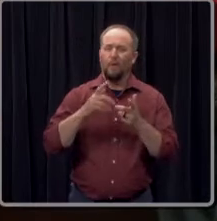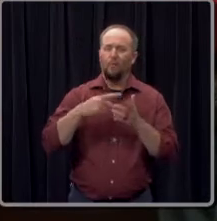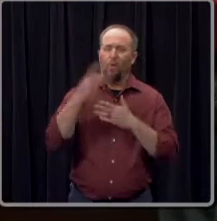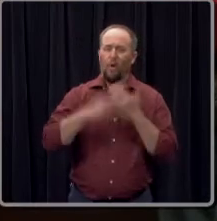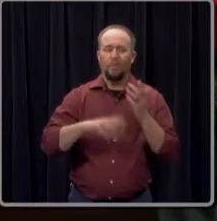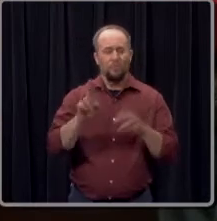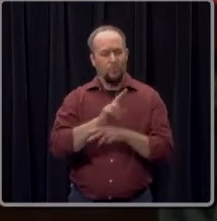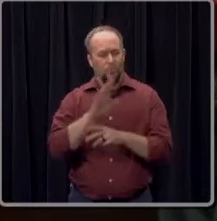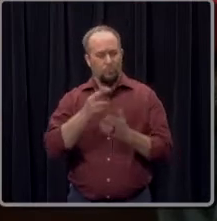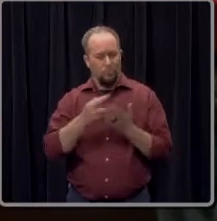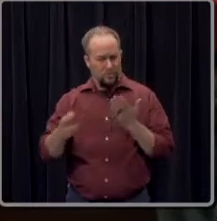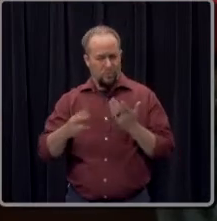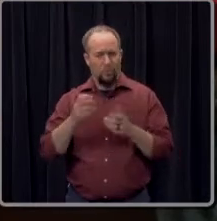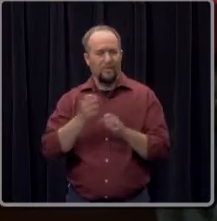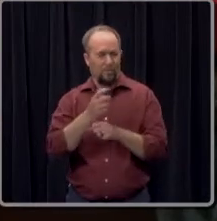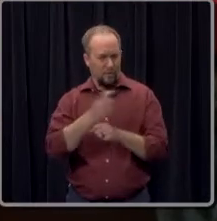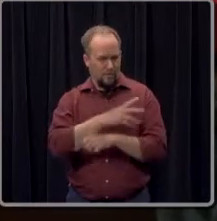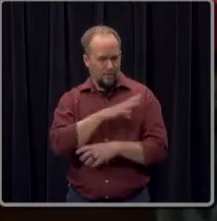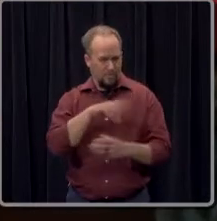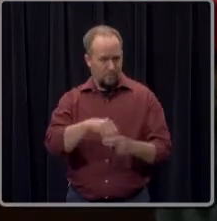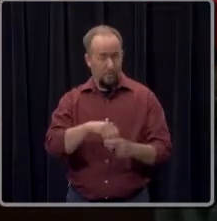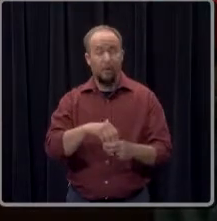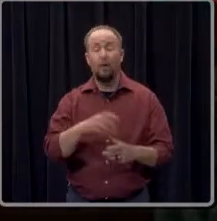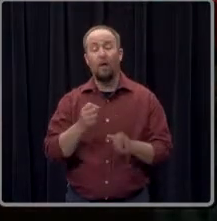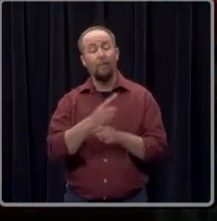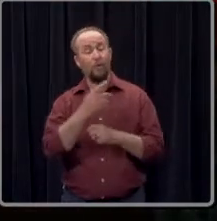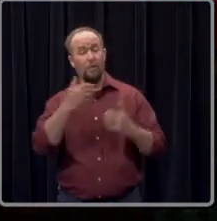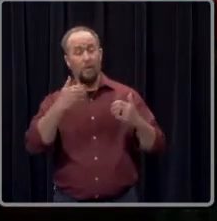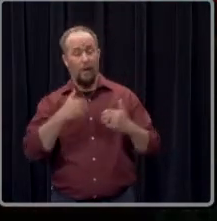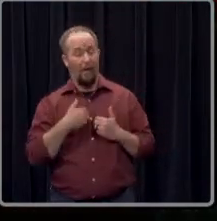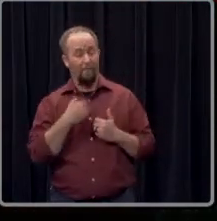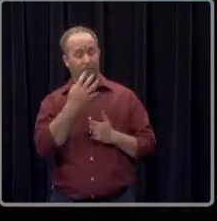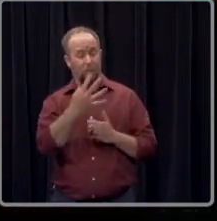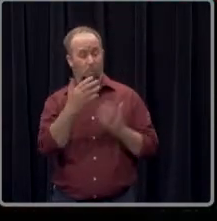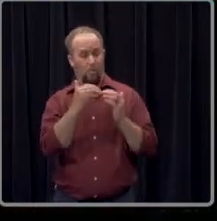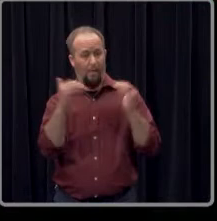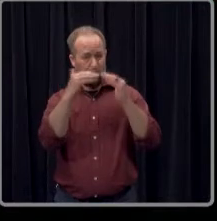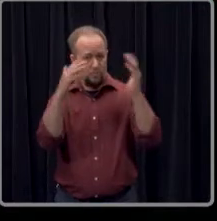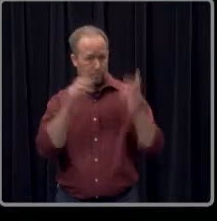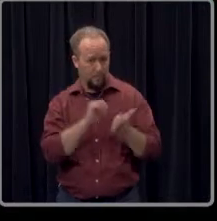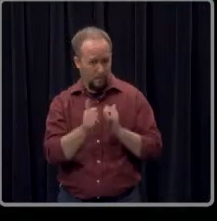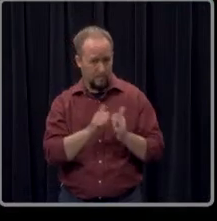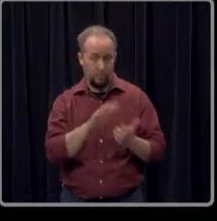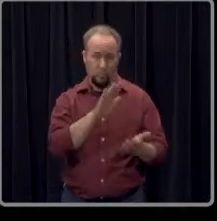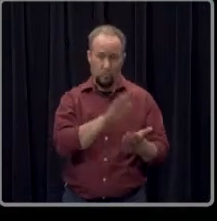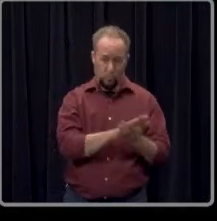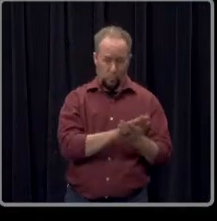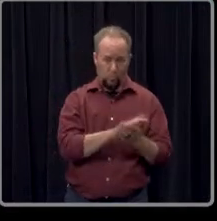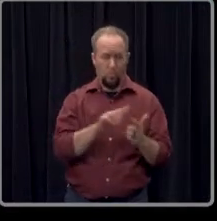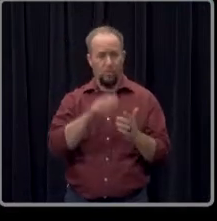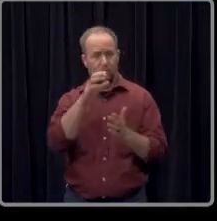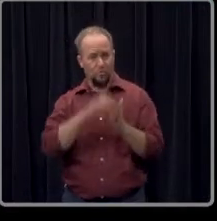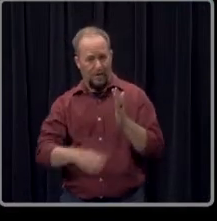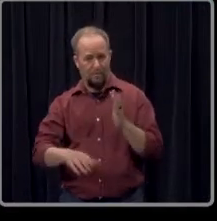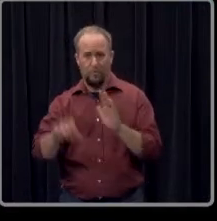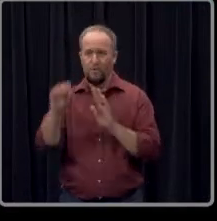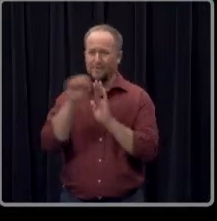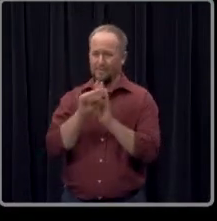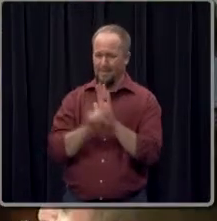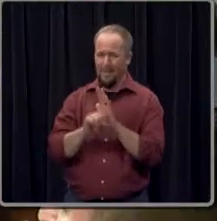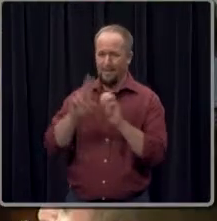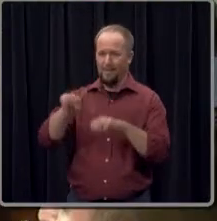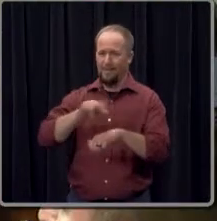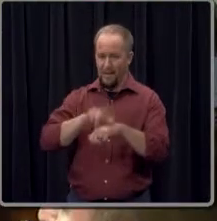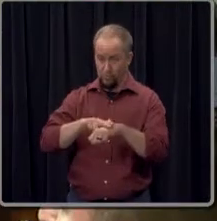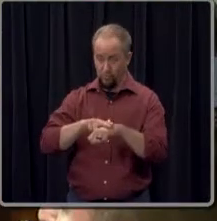and using their resources each year. Every year, they hold 4 levels of competition: school, chapter, state, and